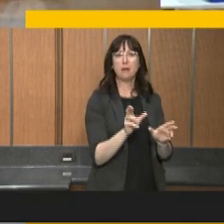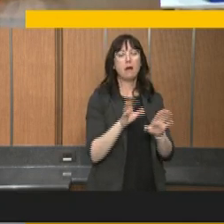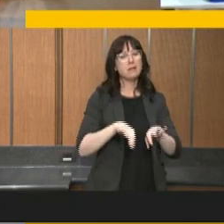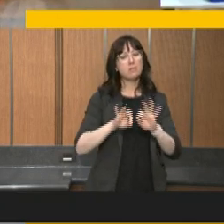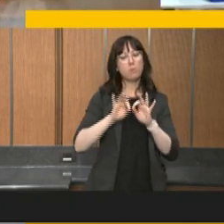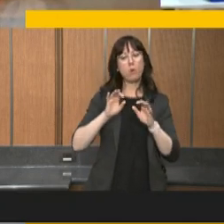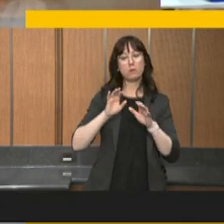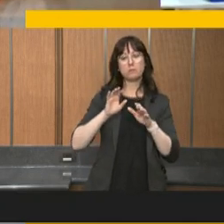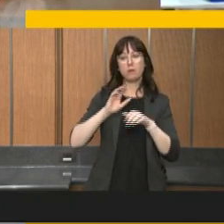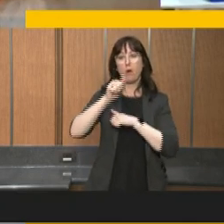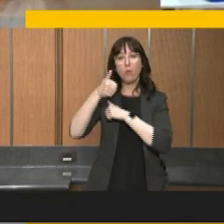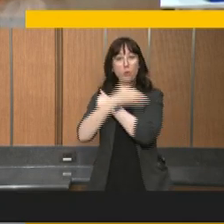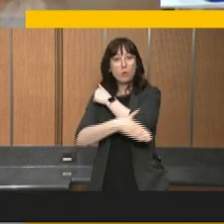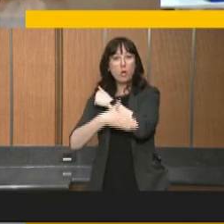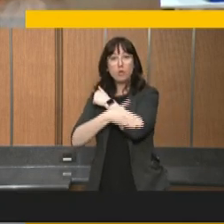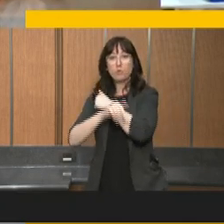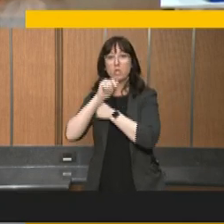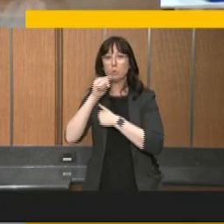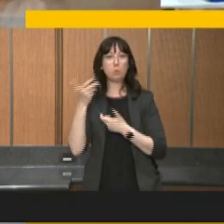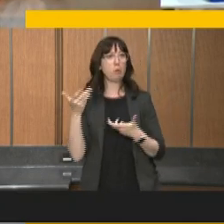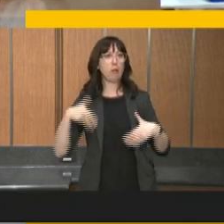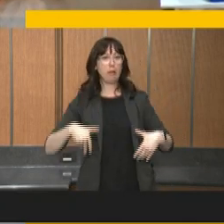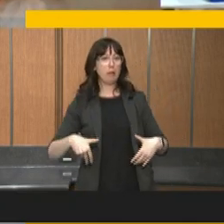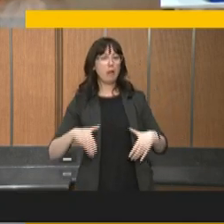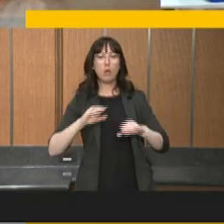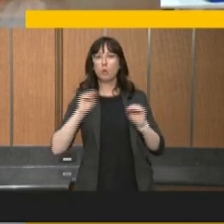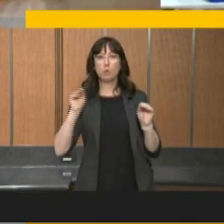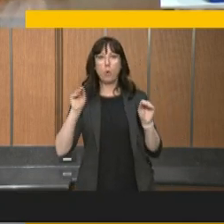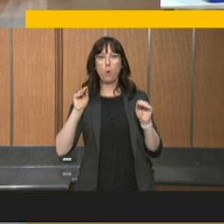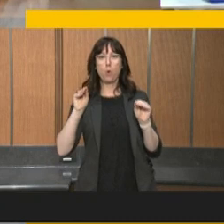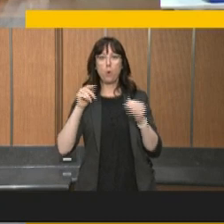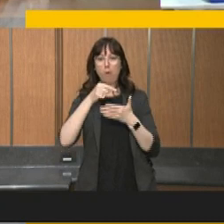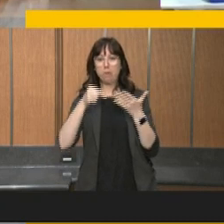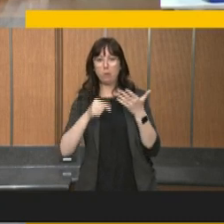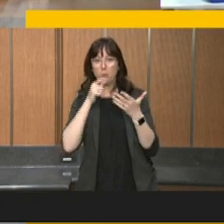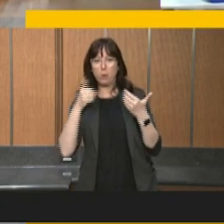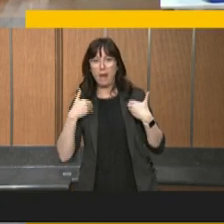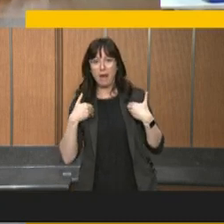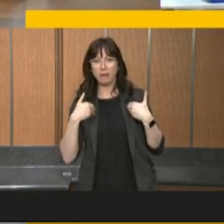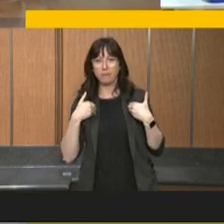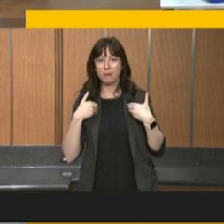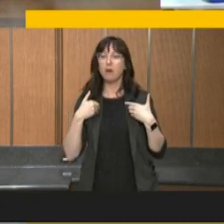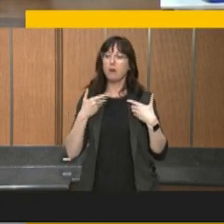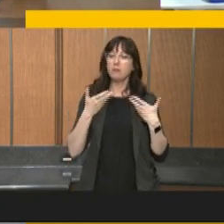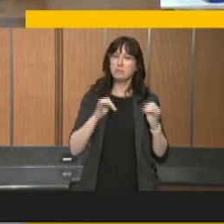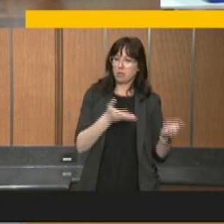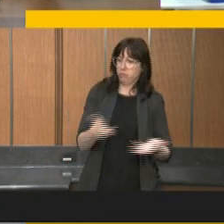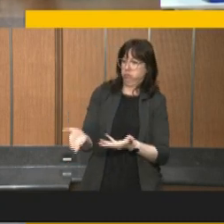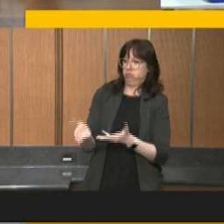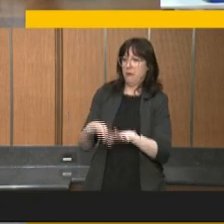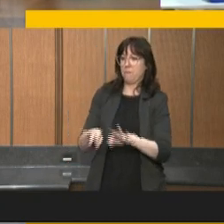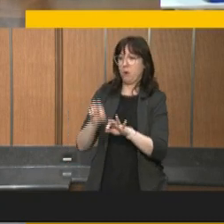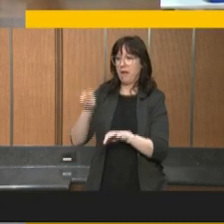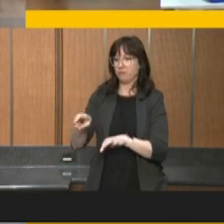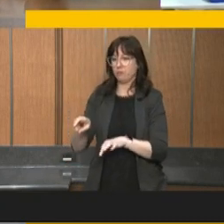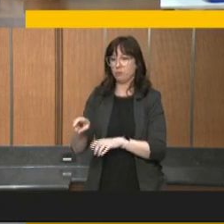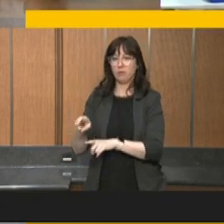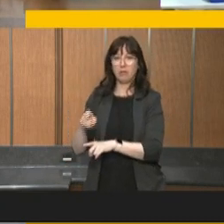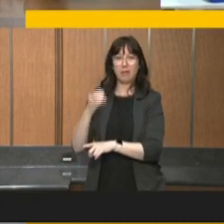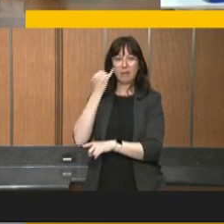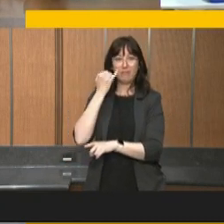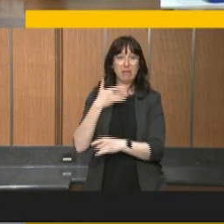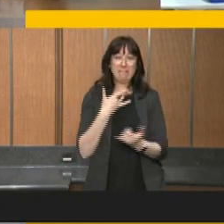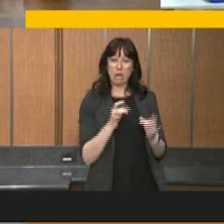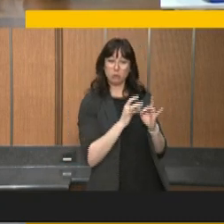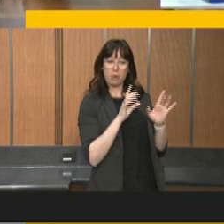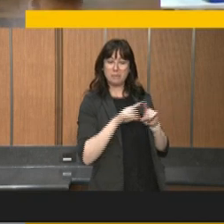communities, those countries that don't have access to those kinds of supplies matter just as much, even though it might not seem so when you're in the middle of a